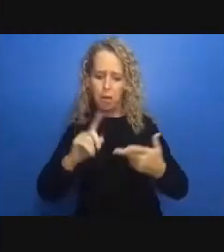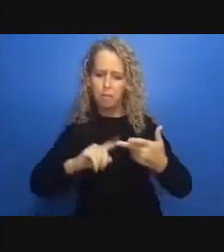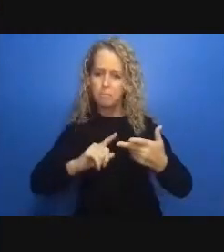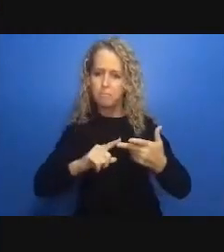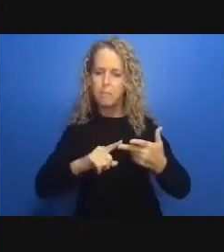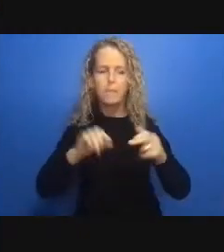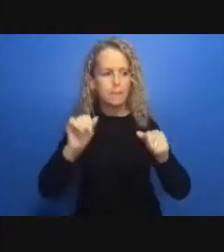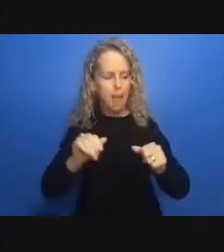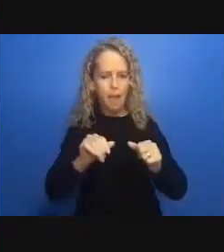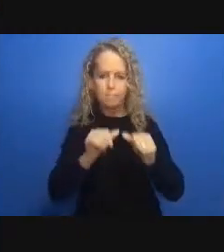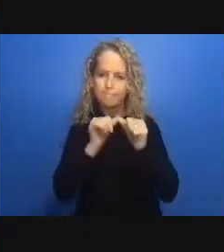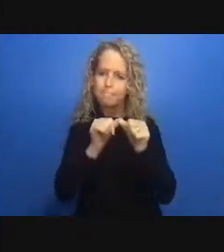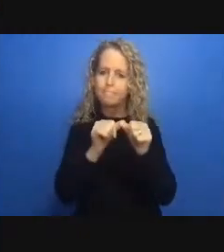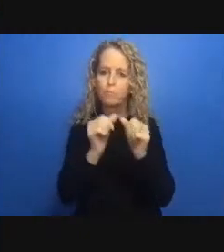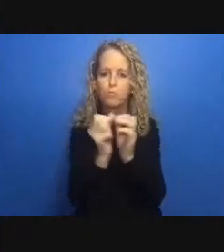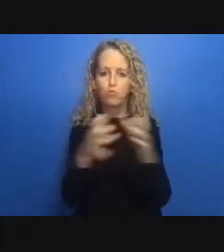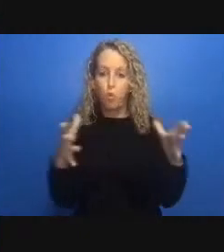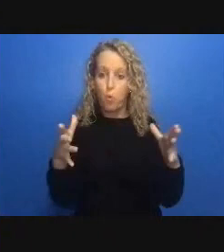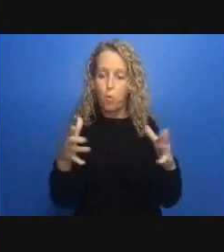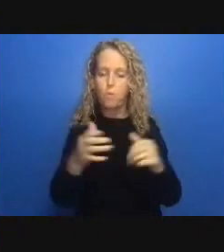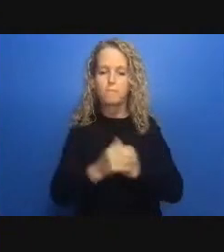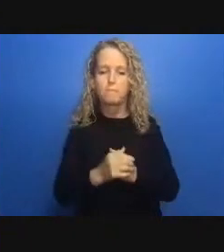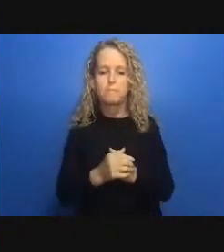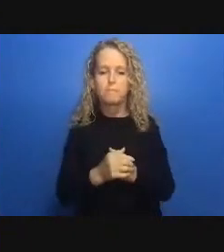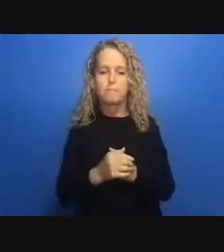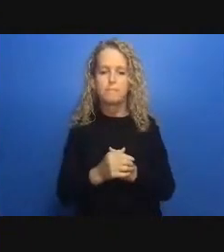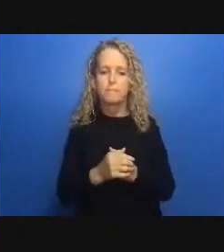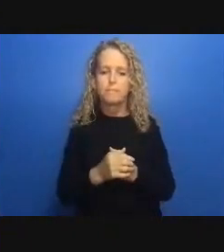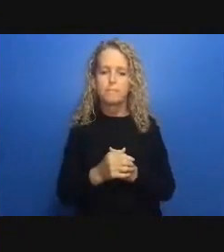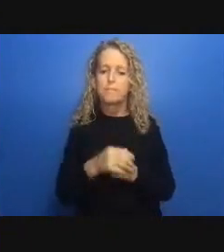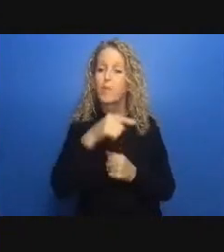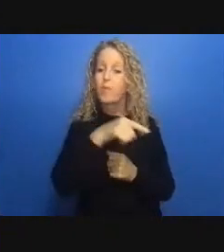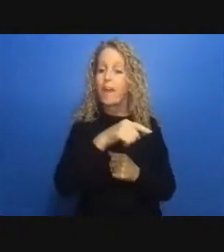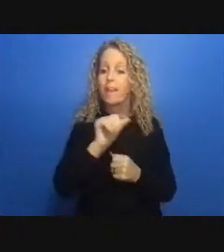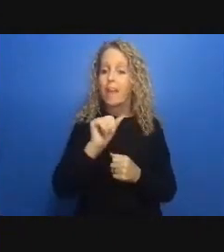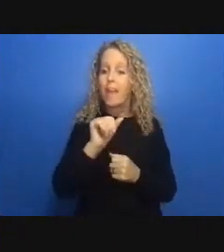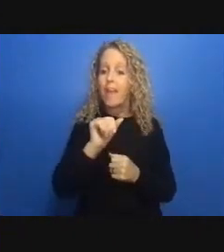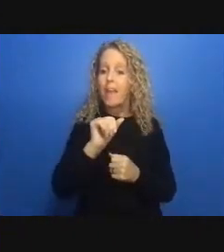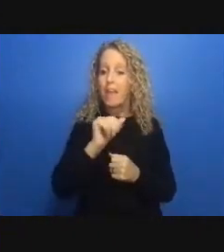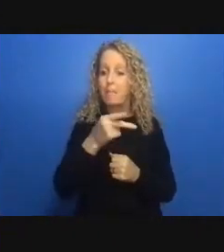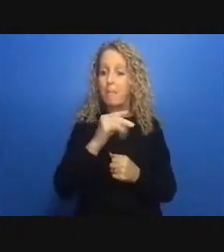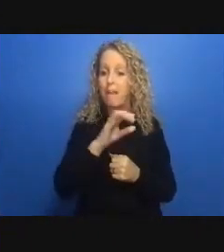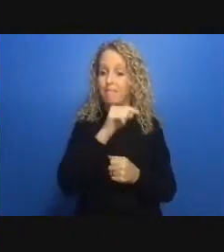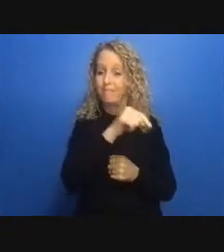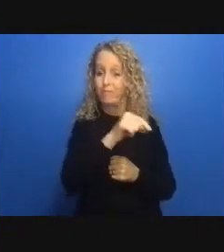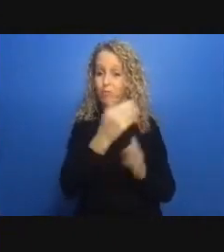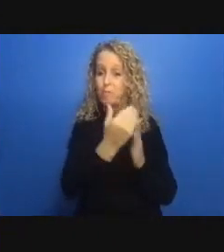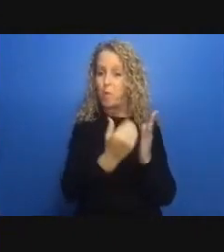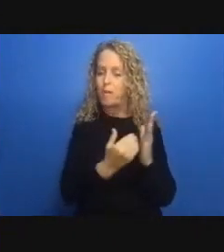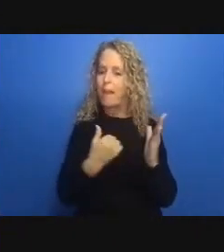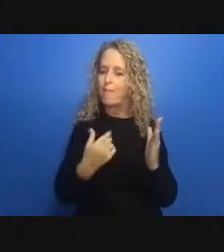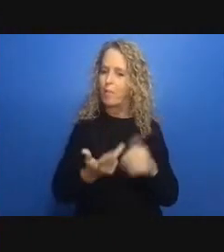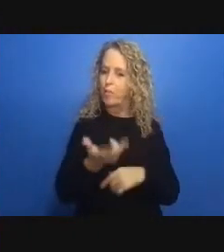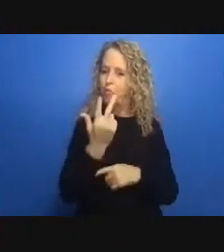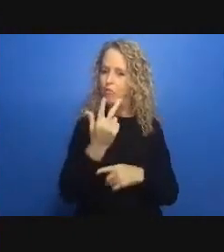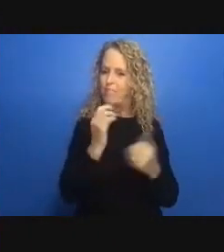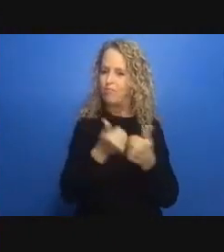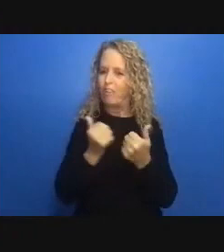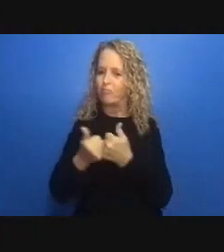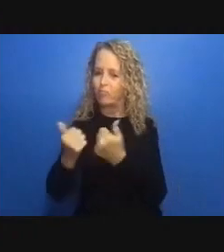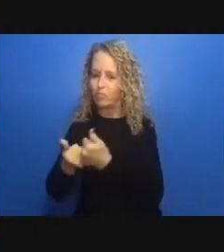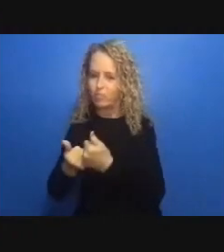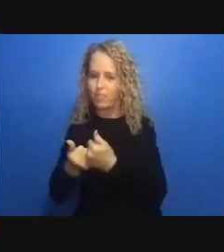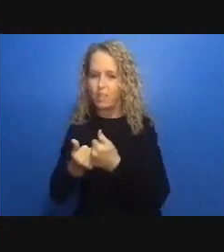impediments? Well, the APEC, you know, report highlights really three key challenges. The need to grow the talent